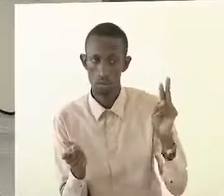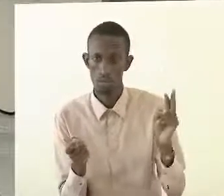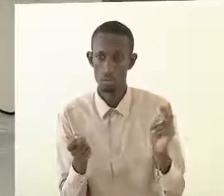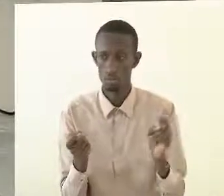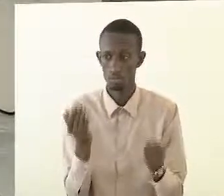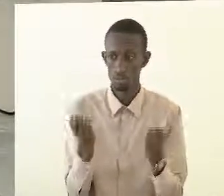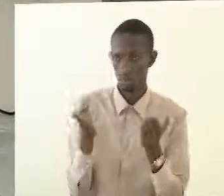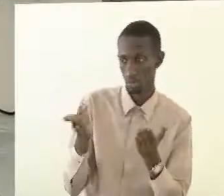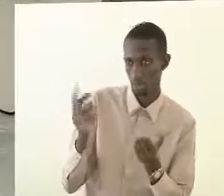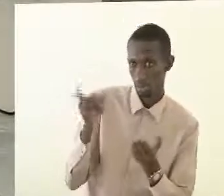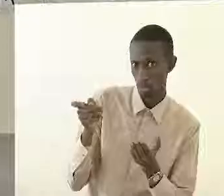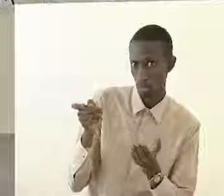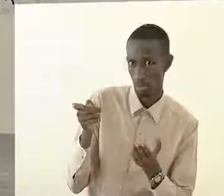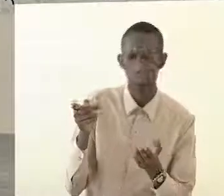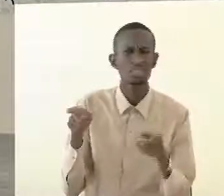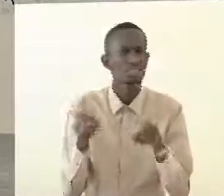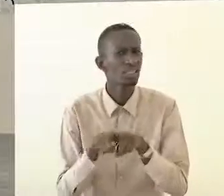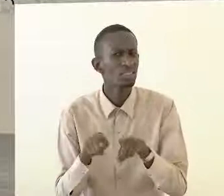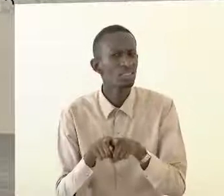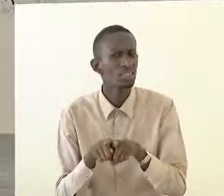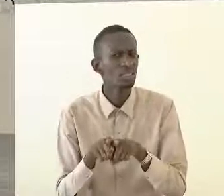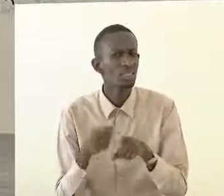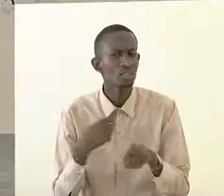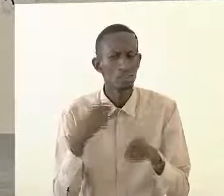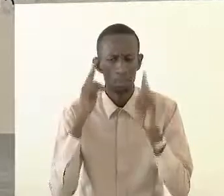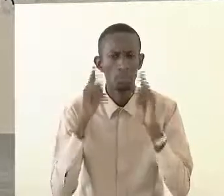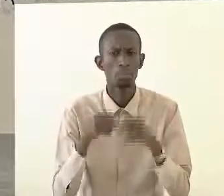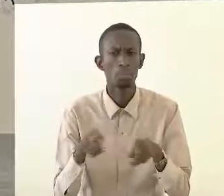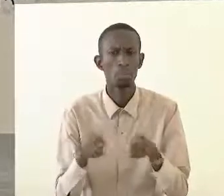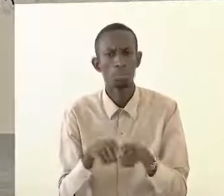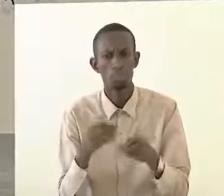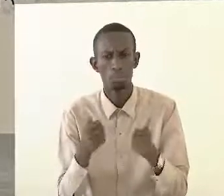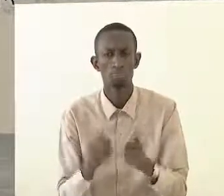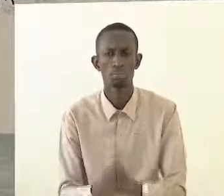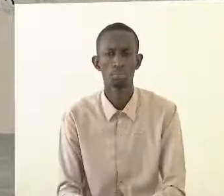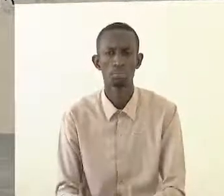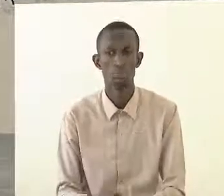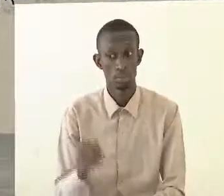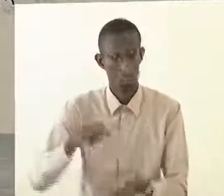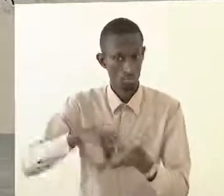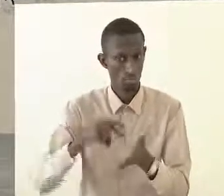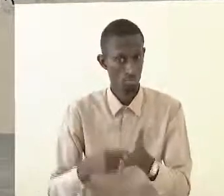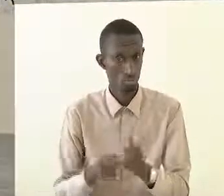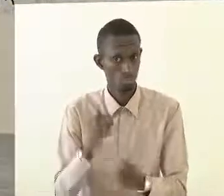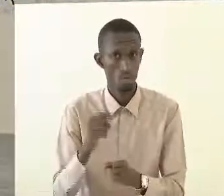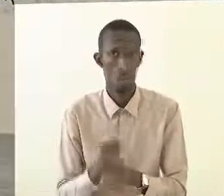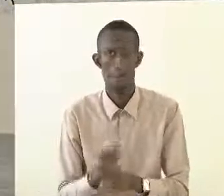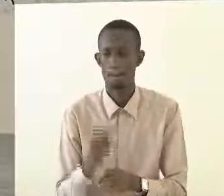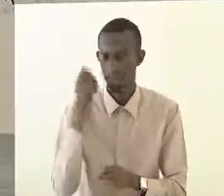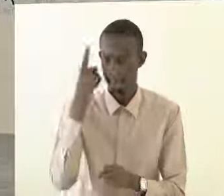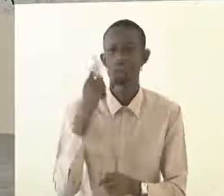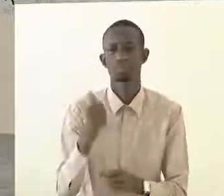Are they the same? Hope they are. Means that you have